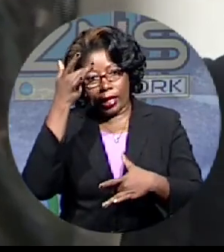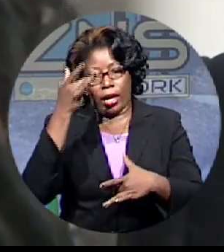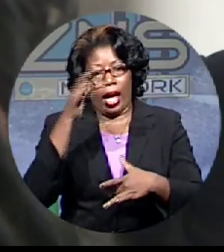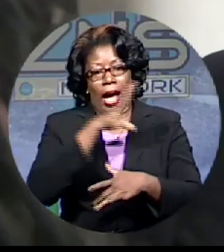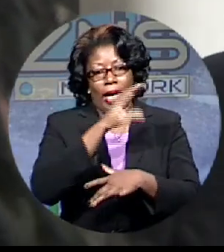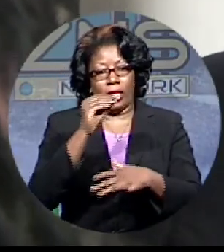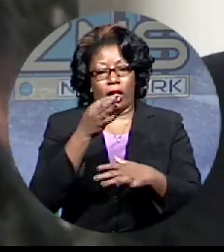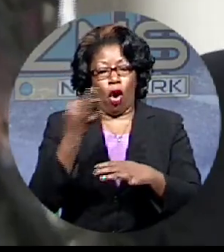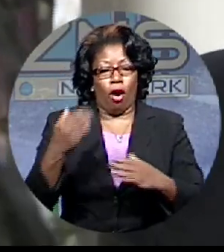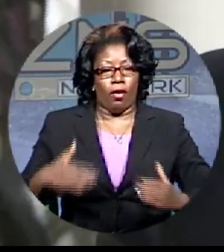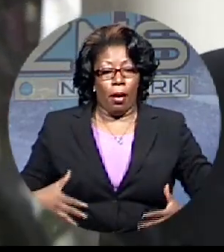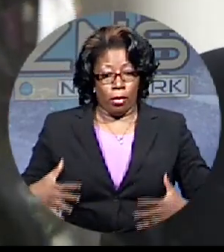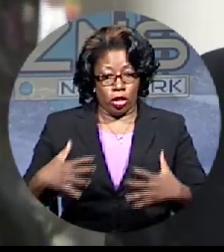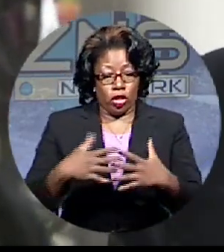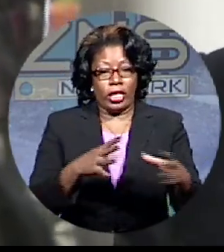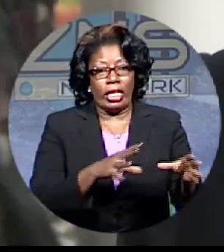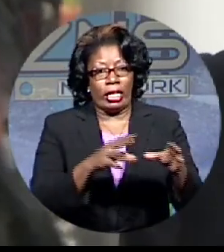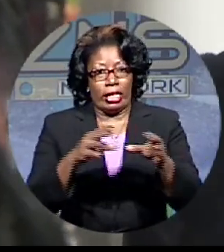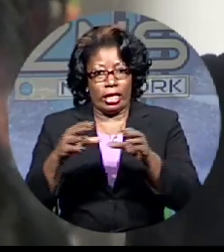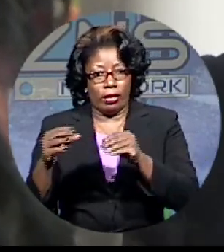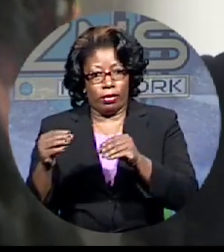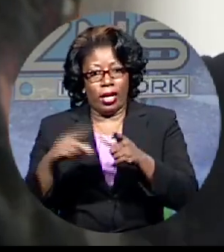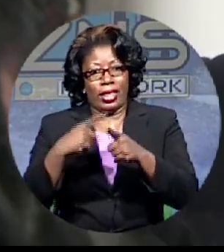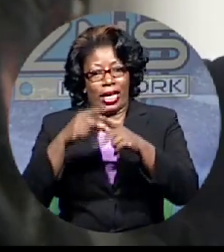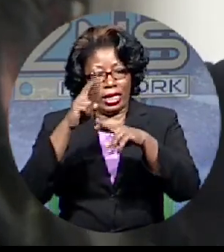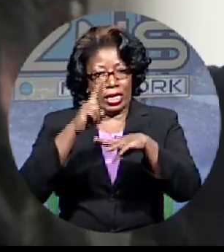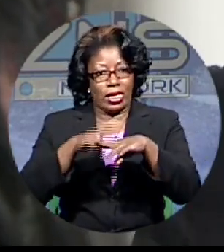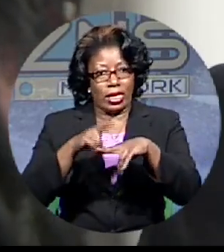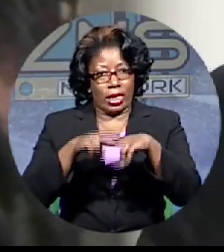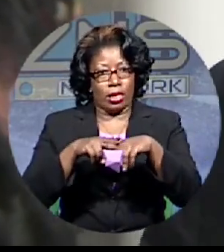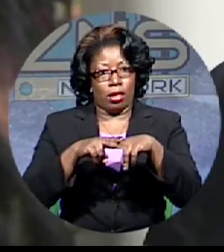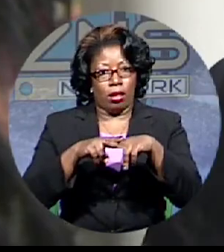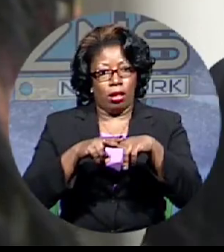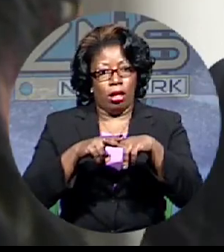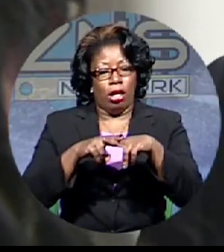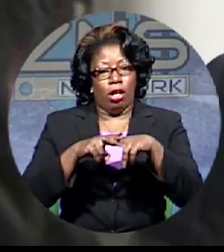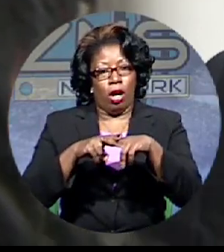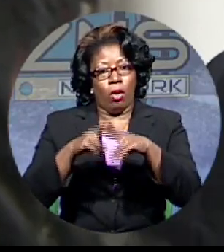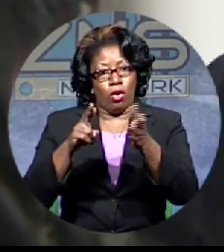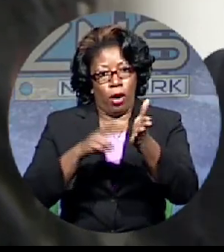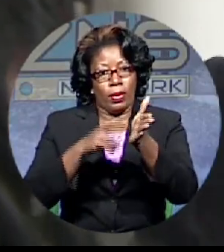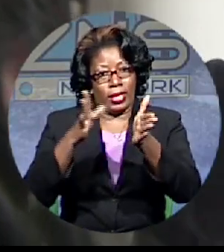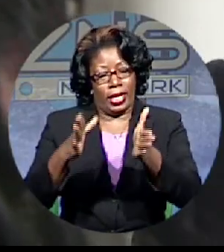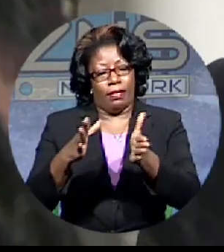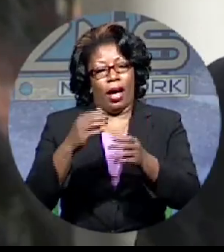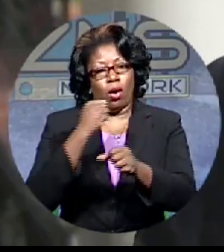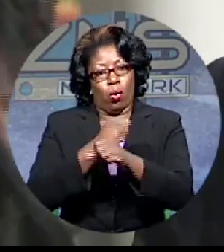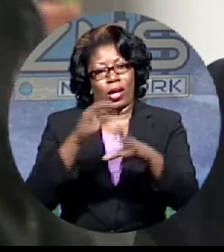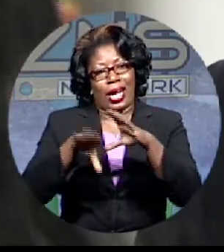job, then the thing to do would be to sit down with the workers' representatives and try to work out a formula when you can phase out that